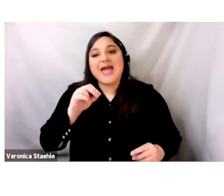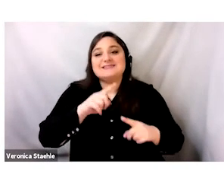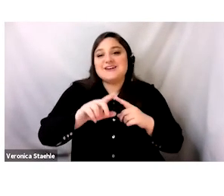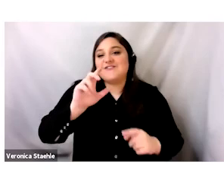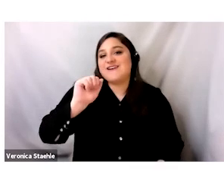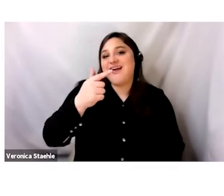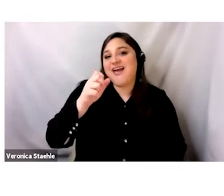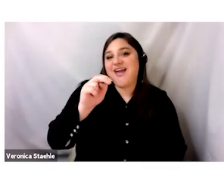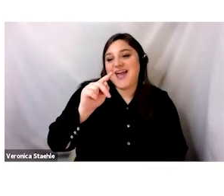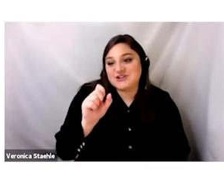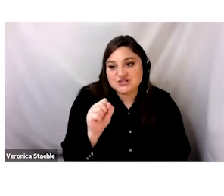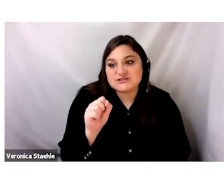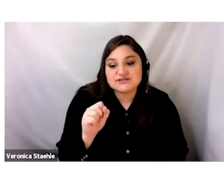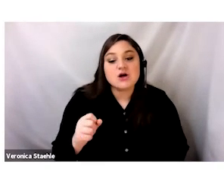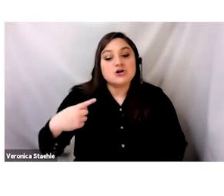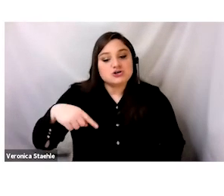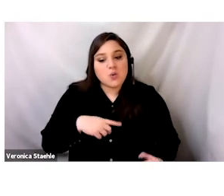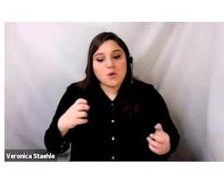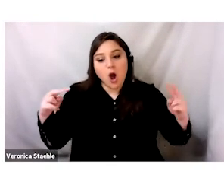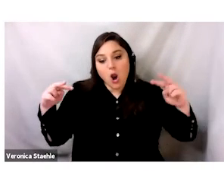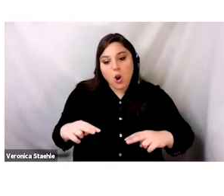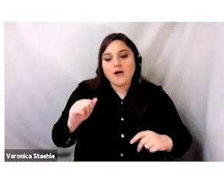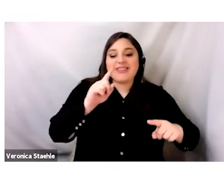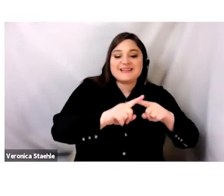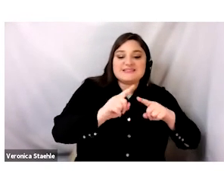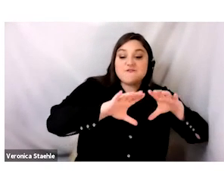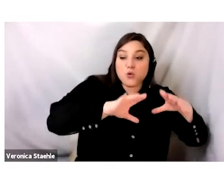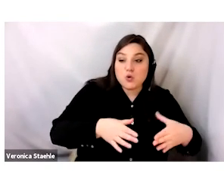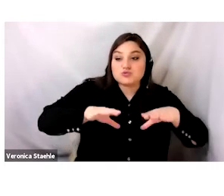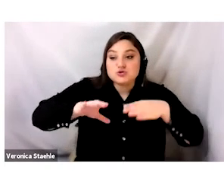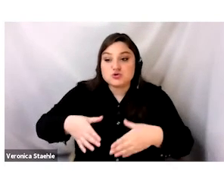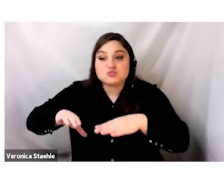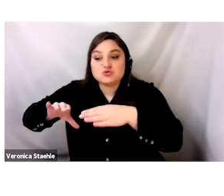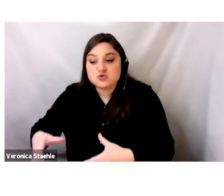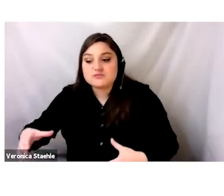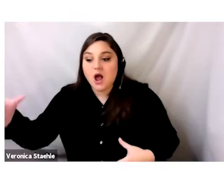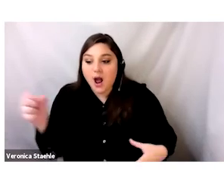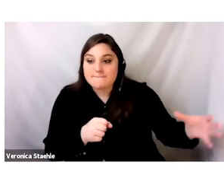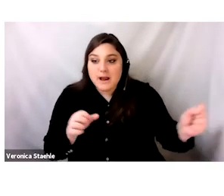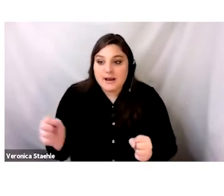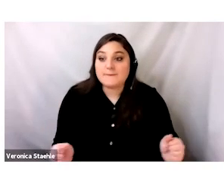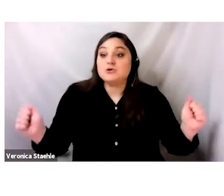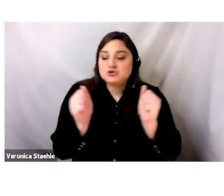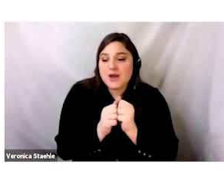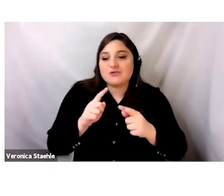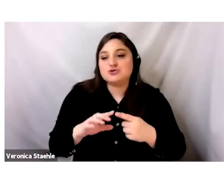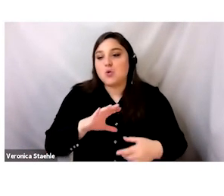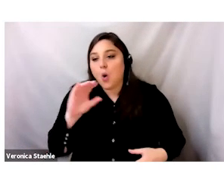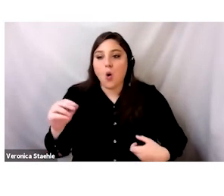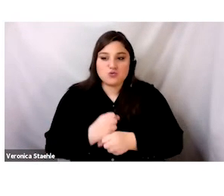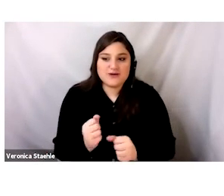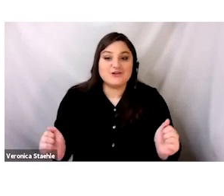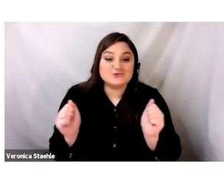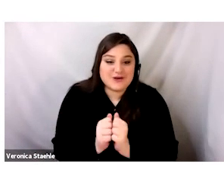we creating spaces where different groups are able to show up and co-create together? And so